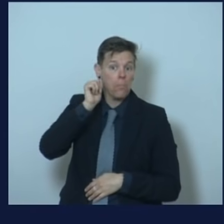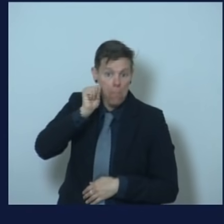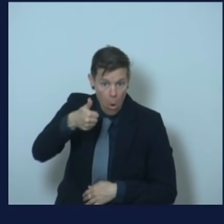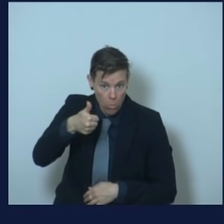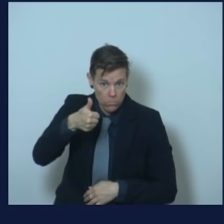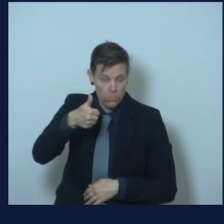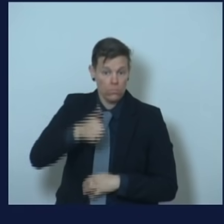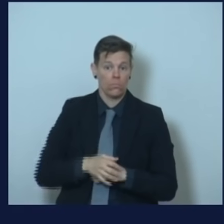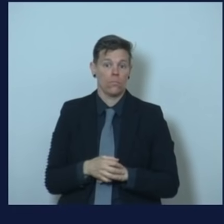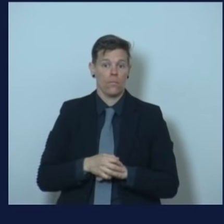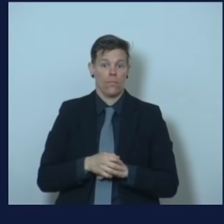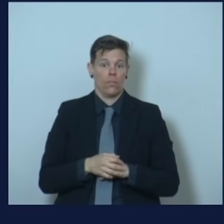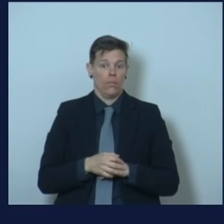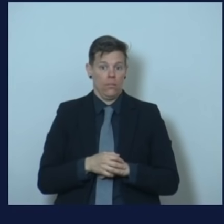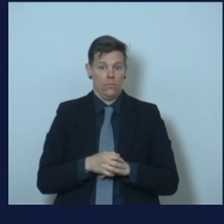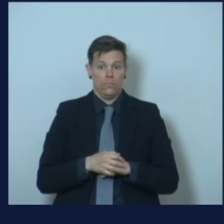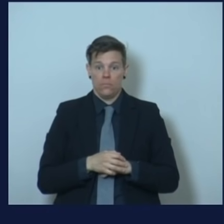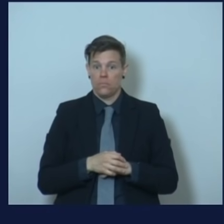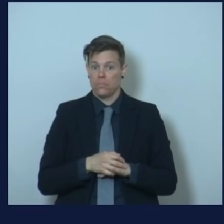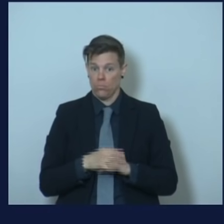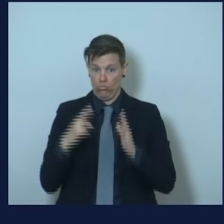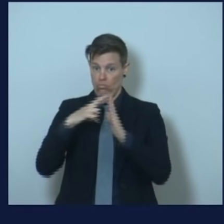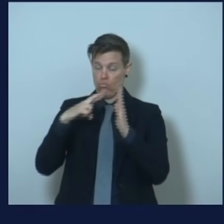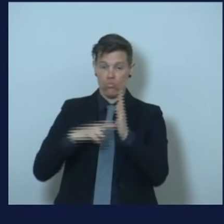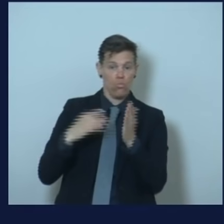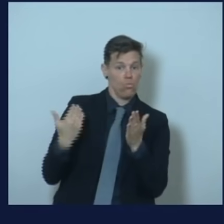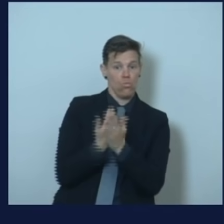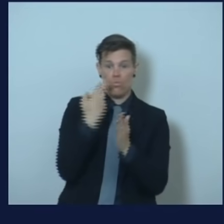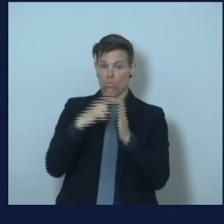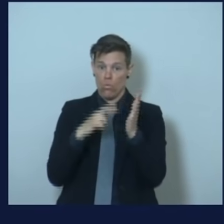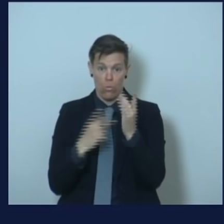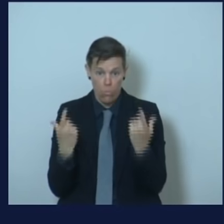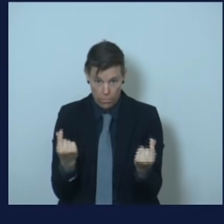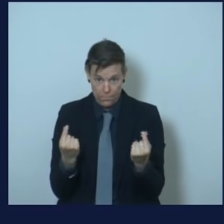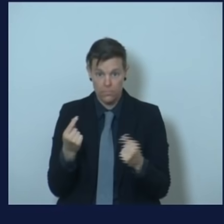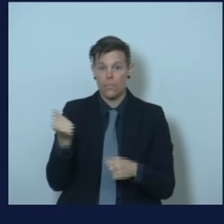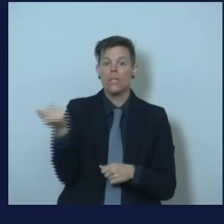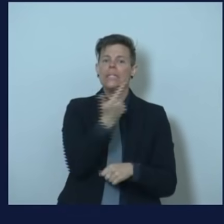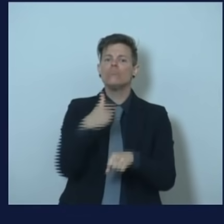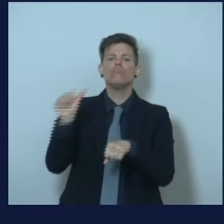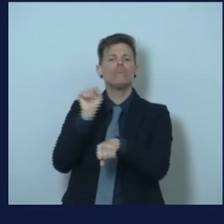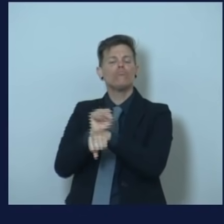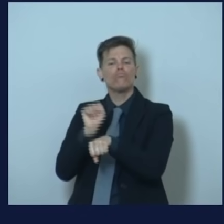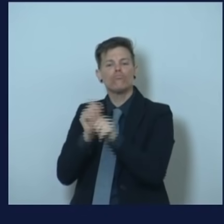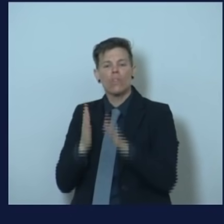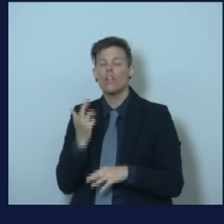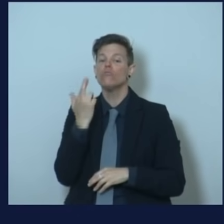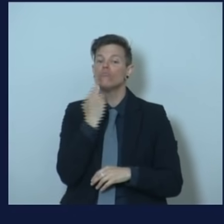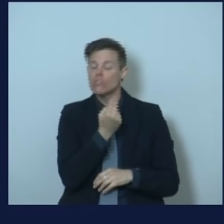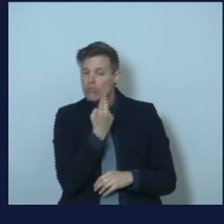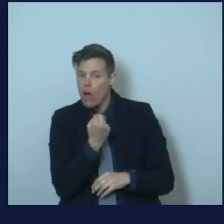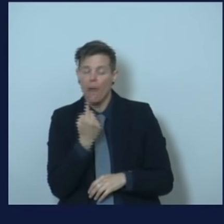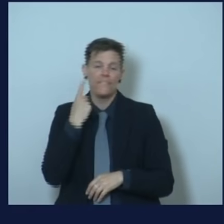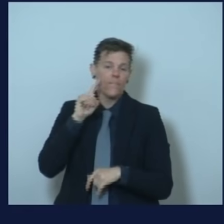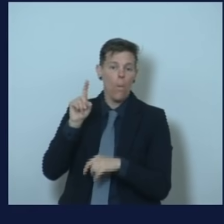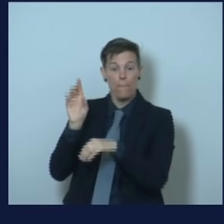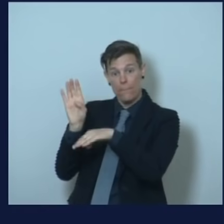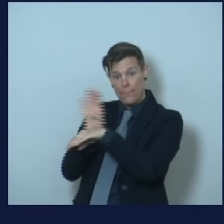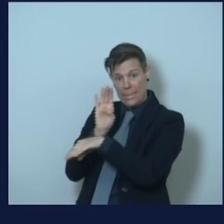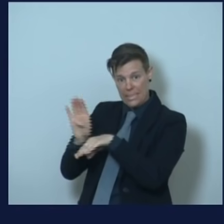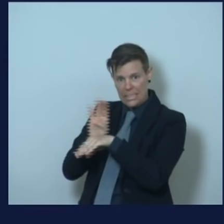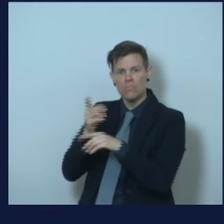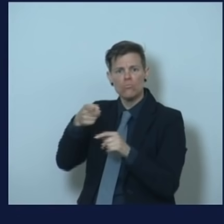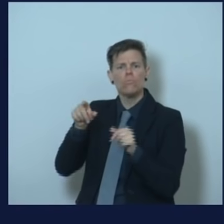6th, tomorrow, employees at restaurants and essential businesses operating as a retail